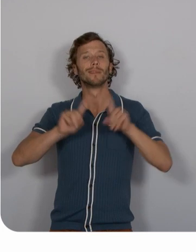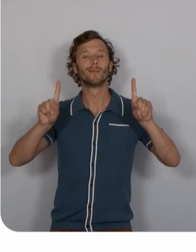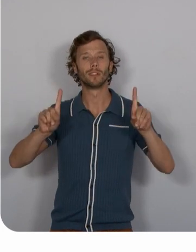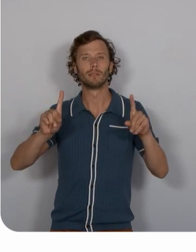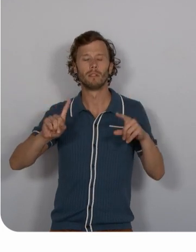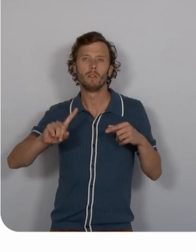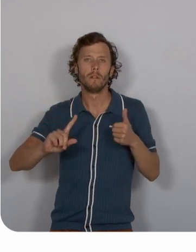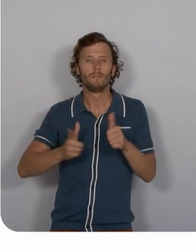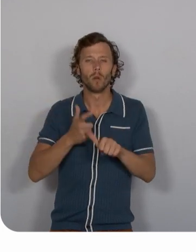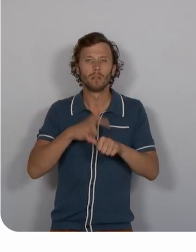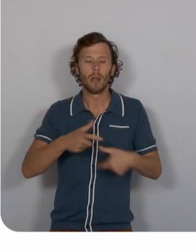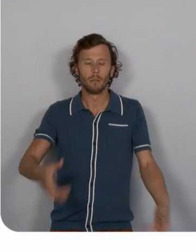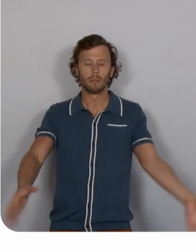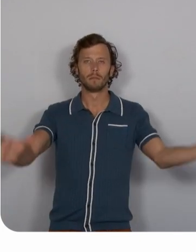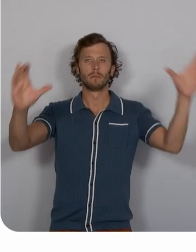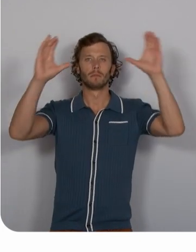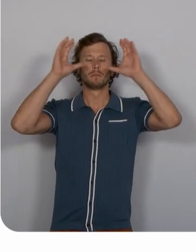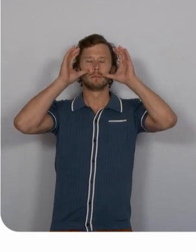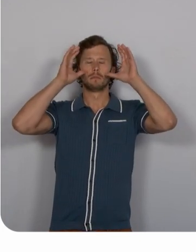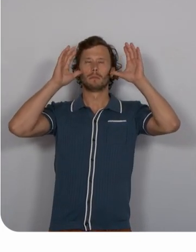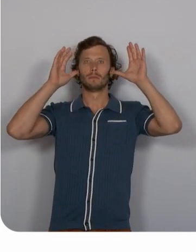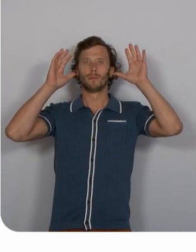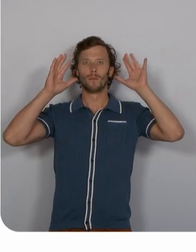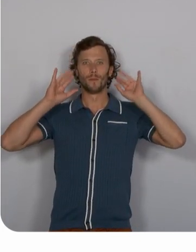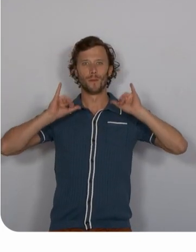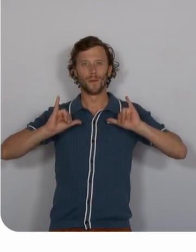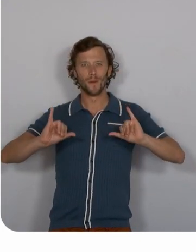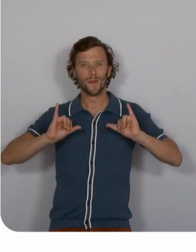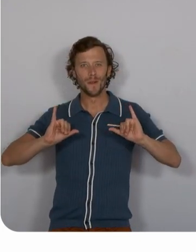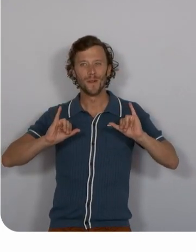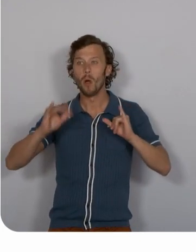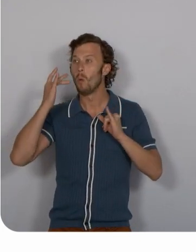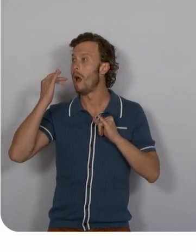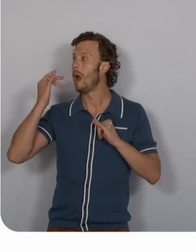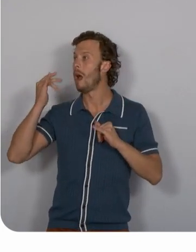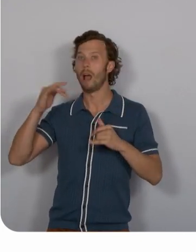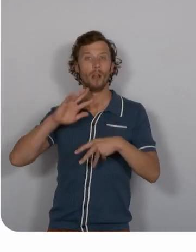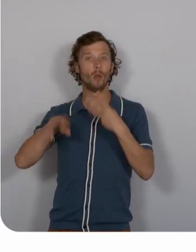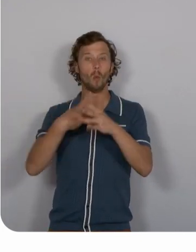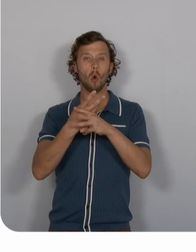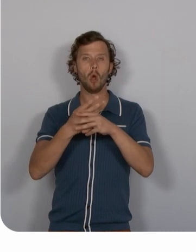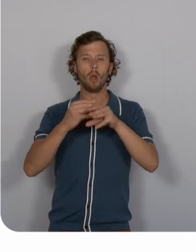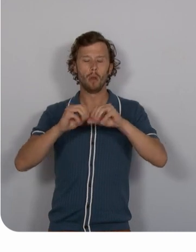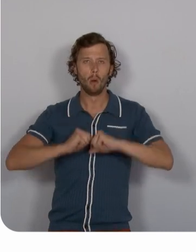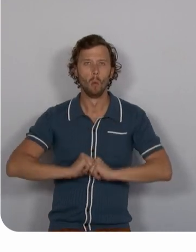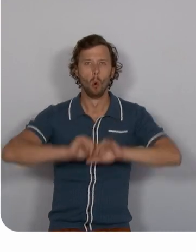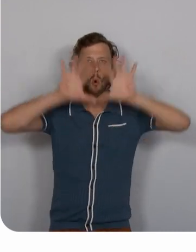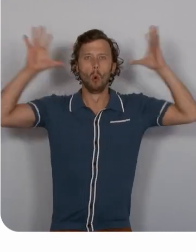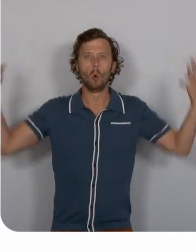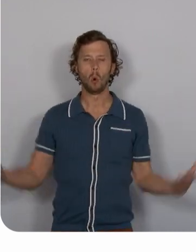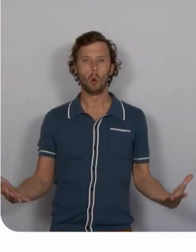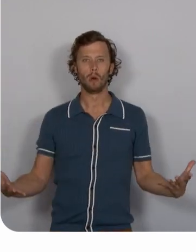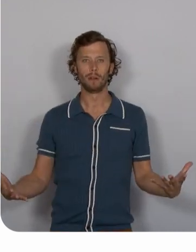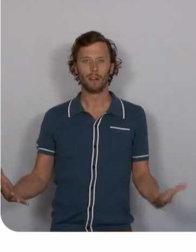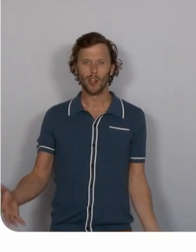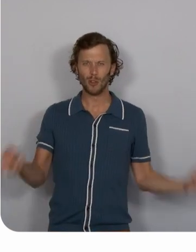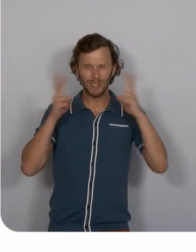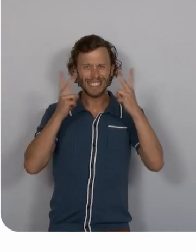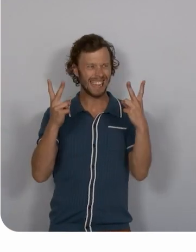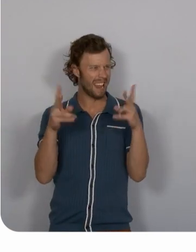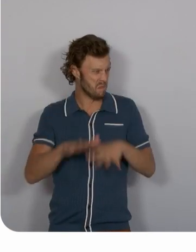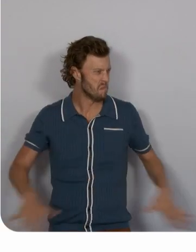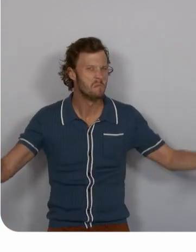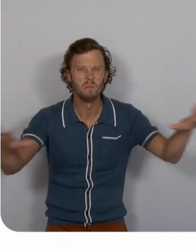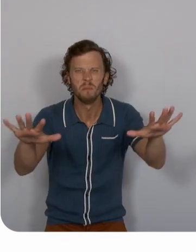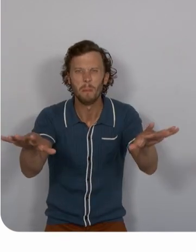moment you put on your Quest 3, because the first thing you see is the world around you. But to enhance that full color pass-through in the Quest